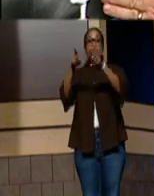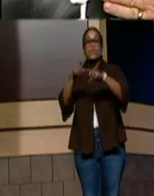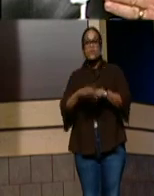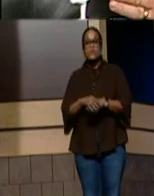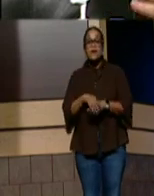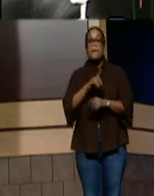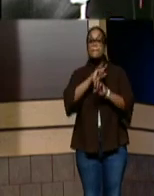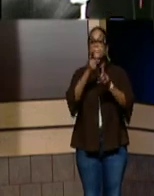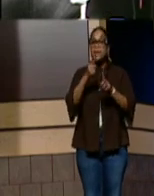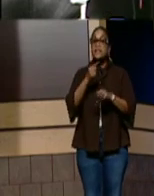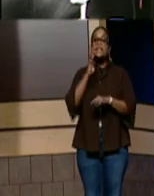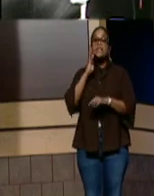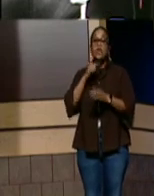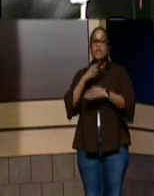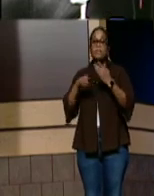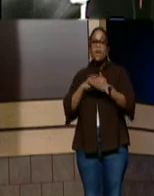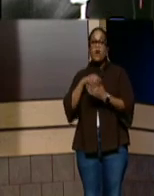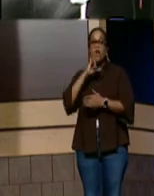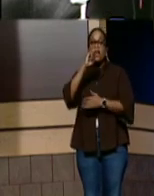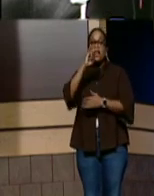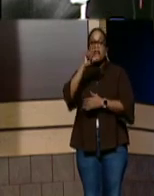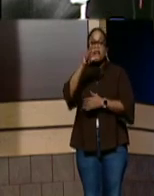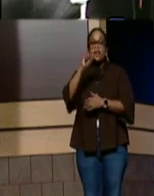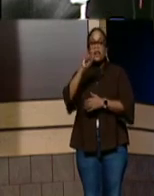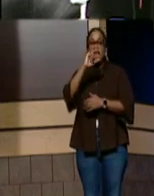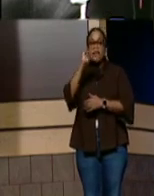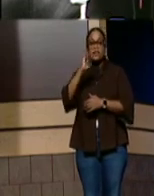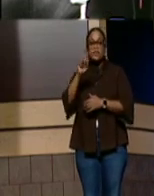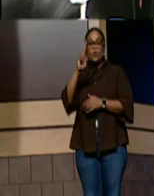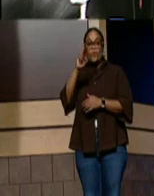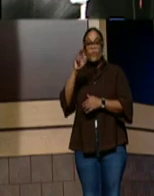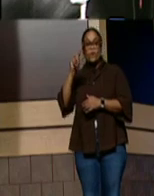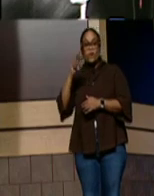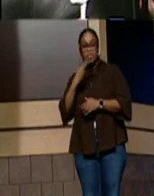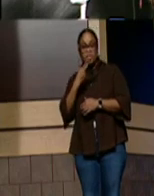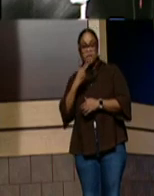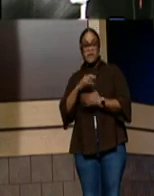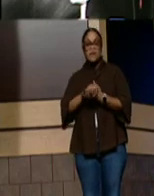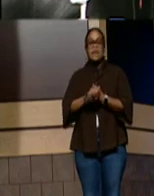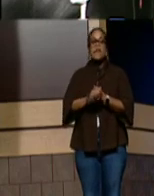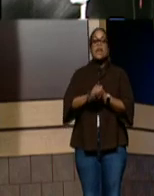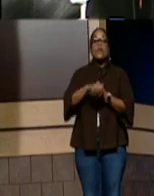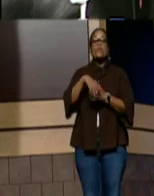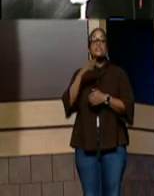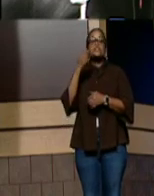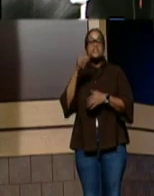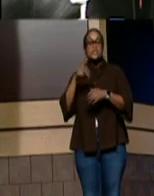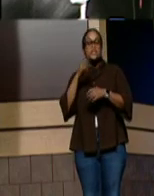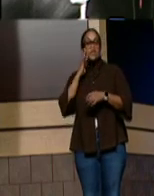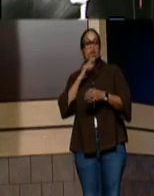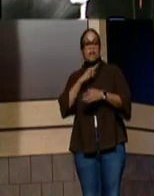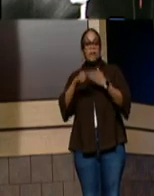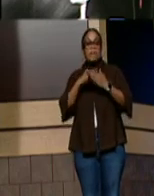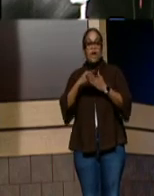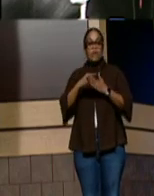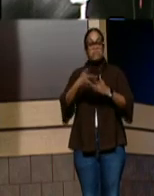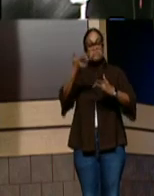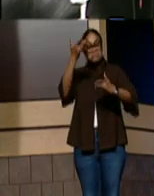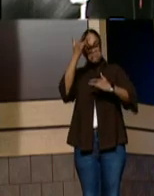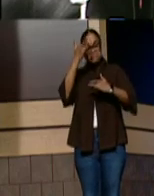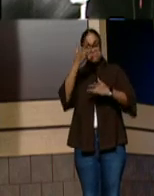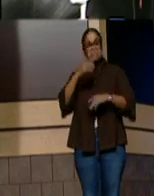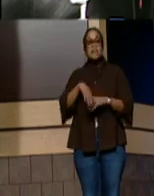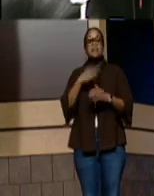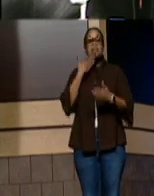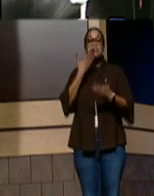Lazarus. Yeah. We are identified. We have a virus. Yeah. It's bad. It's trying to kill. Mm. Good for you,